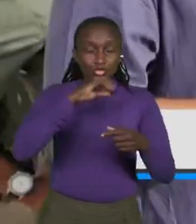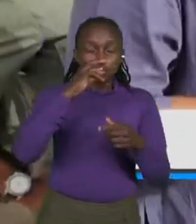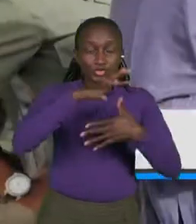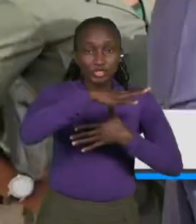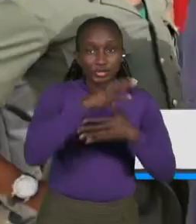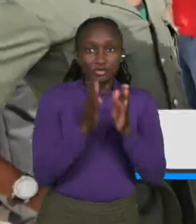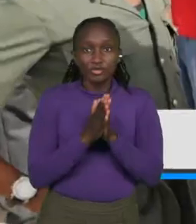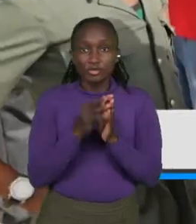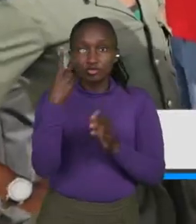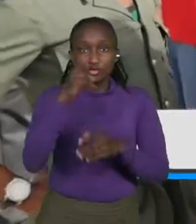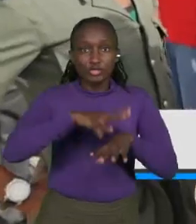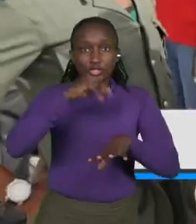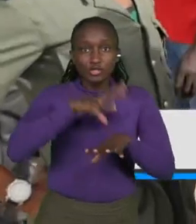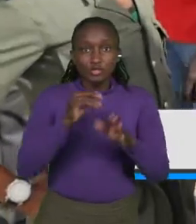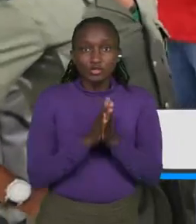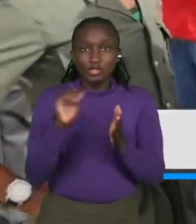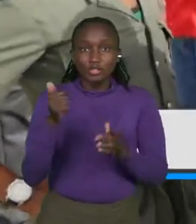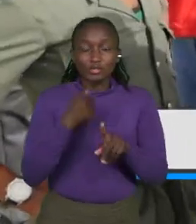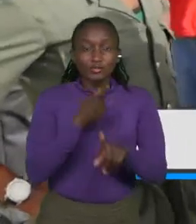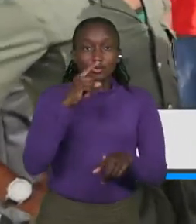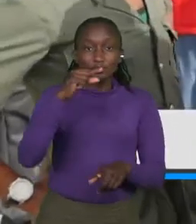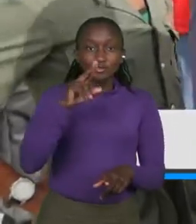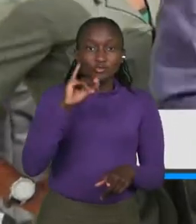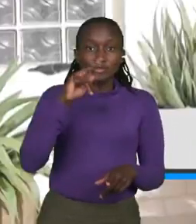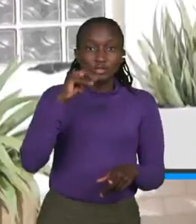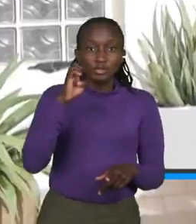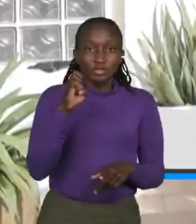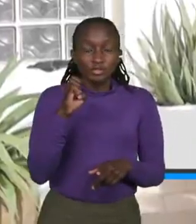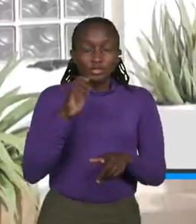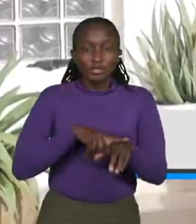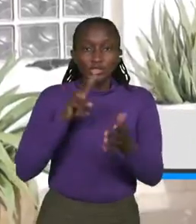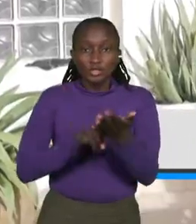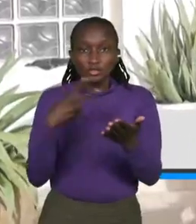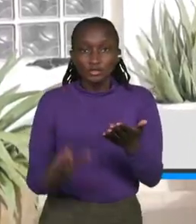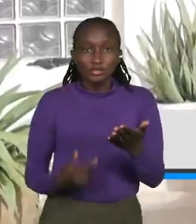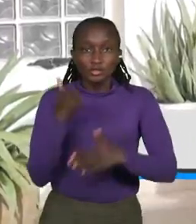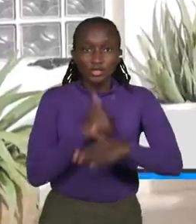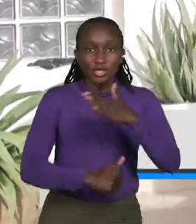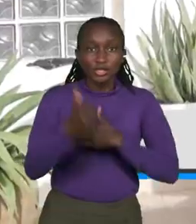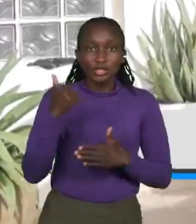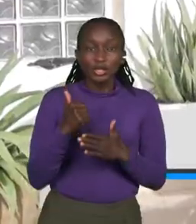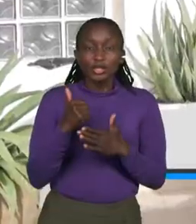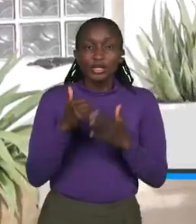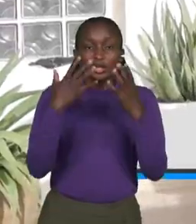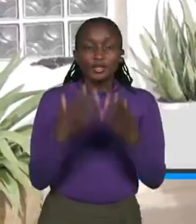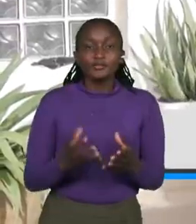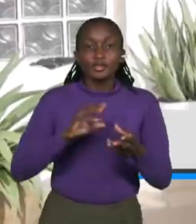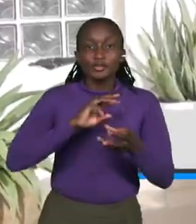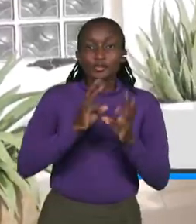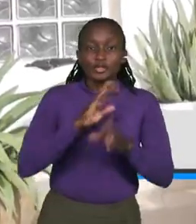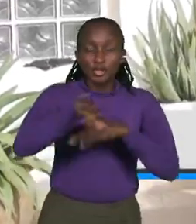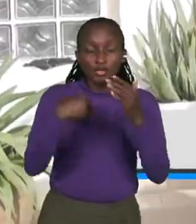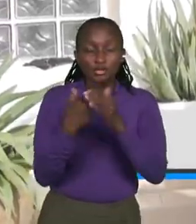Swedes, and one person from Guinea-Bissau when it turned over in driving rain and a heavy swell. All the dead were